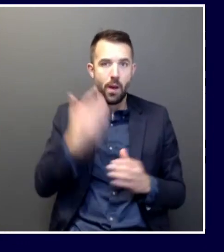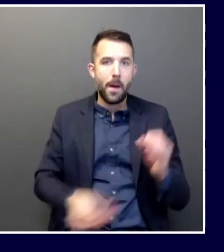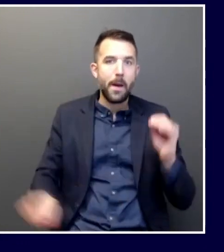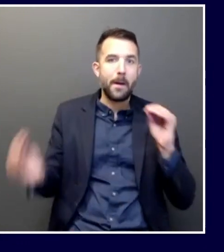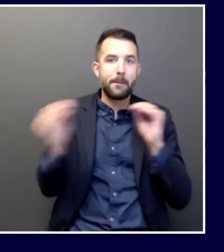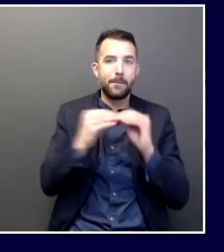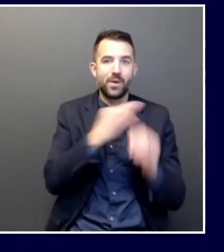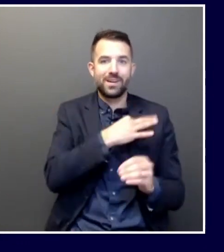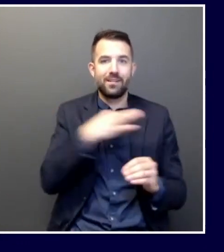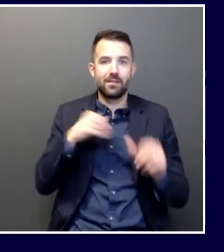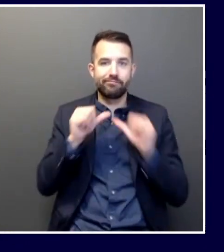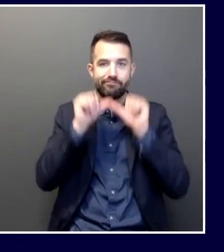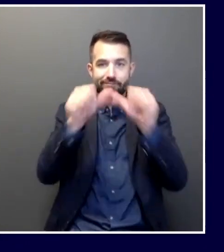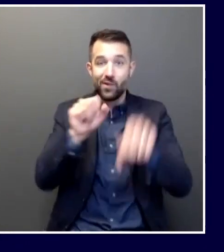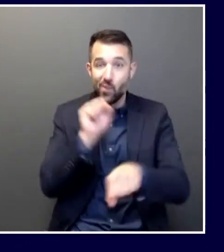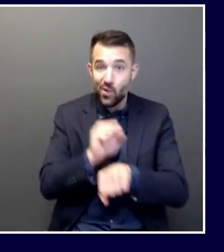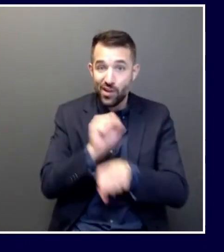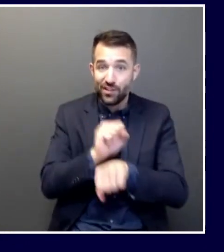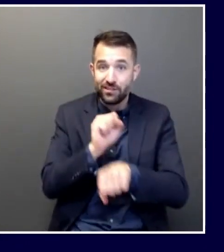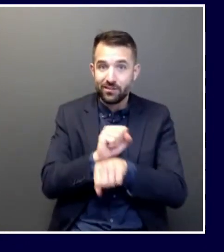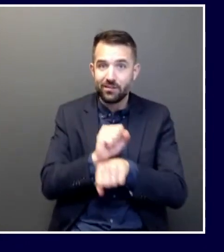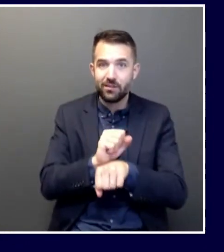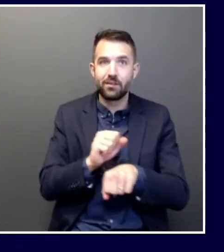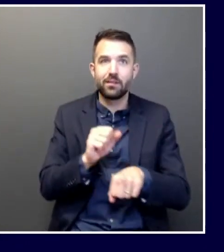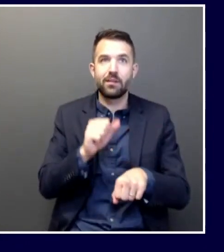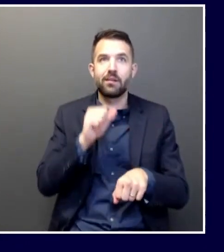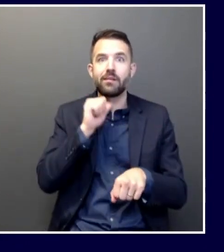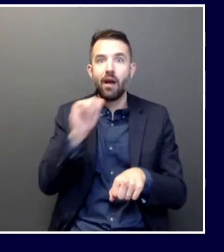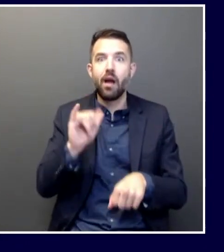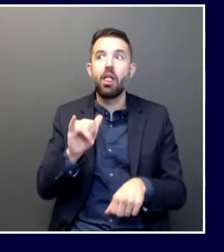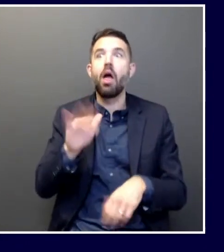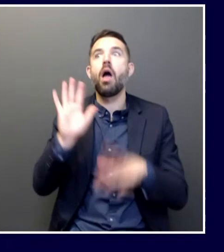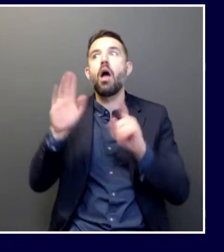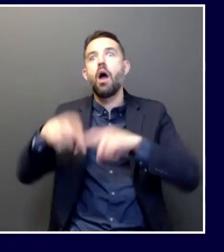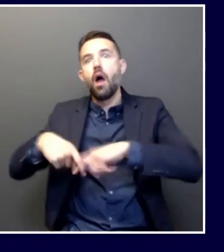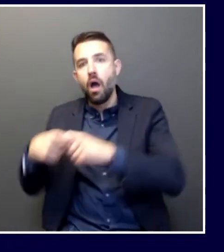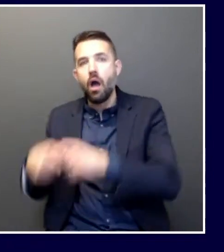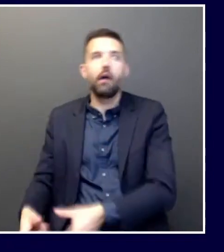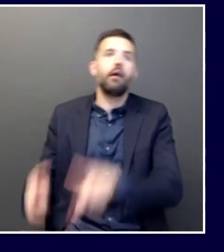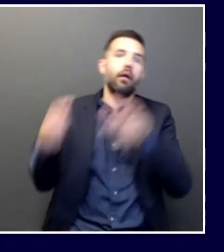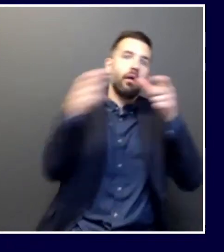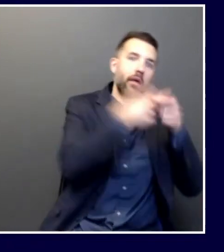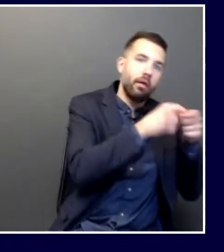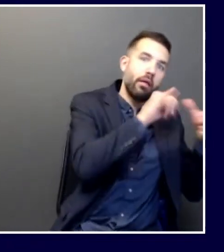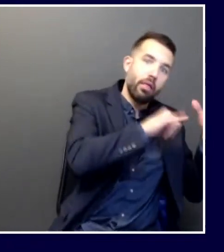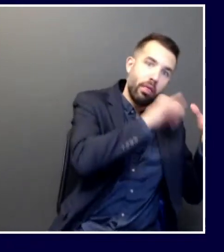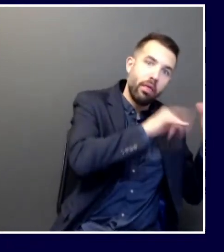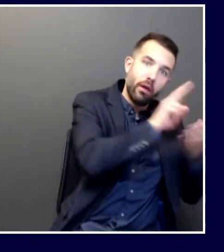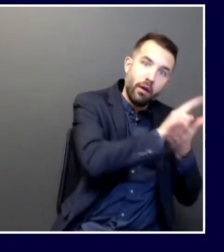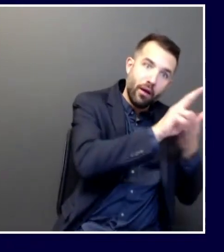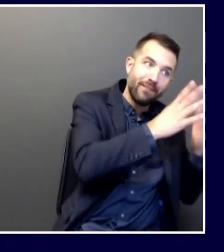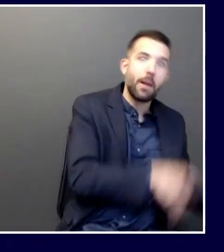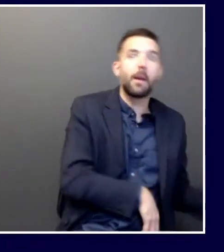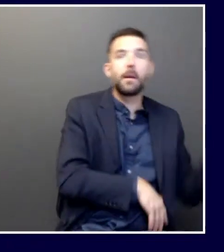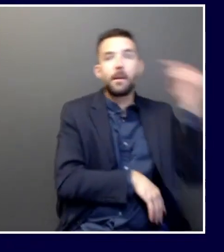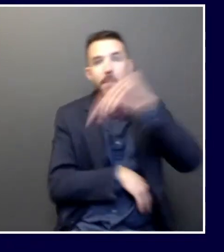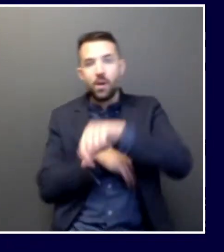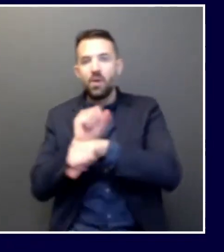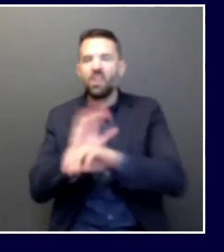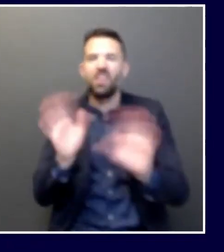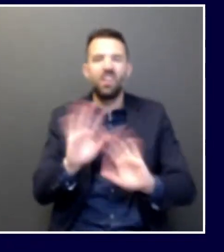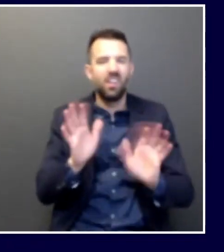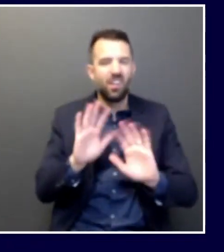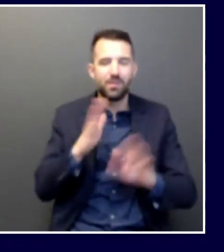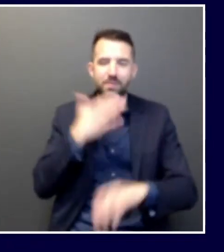that. We do, looking at the larger landscape, know that we continue to work on nurses, because we know